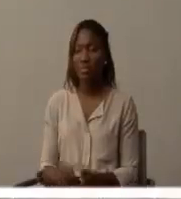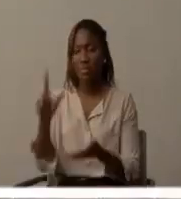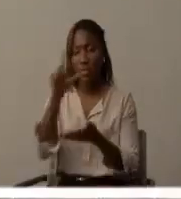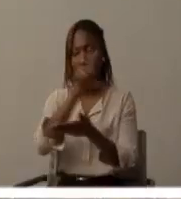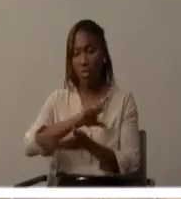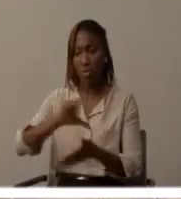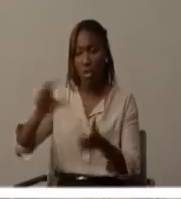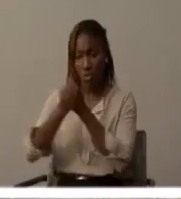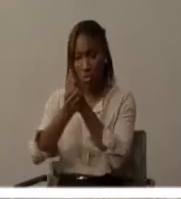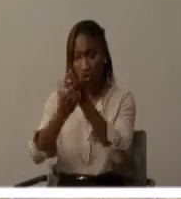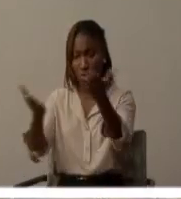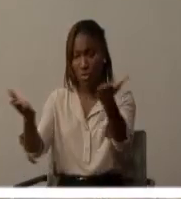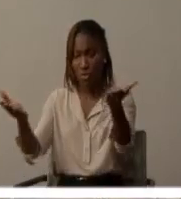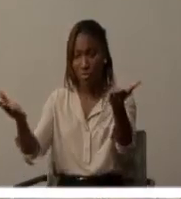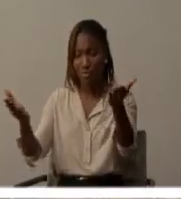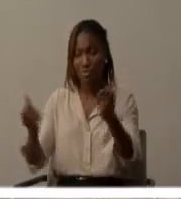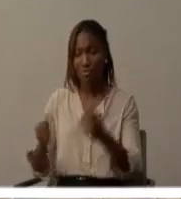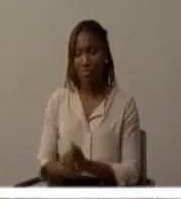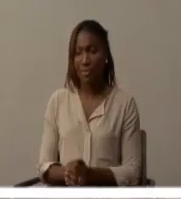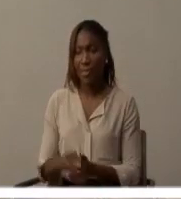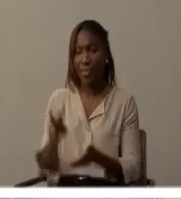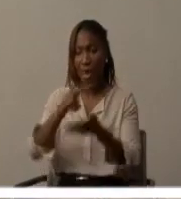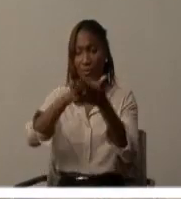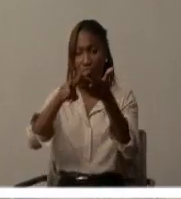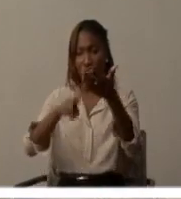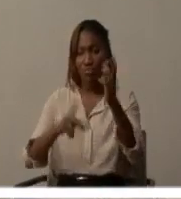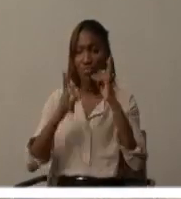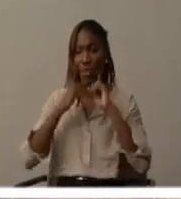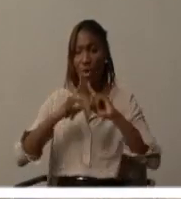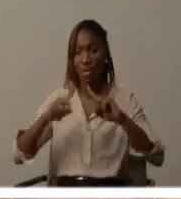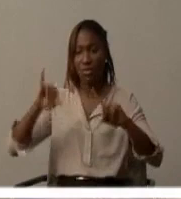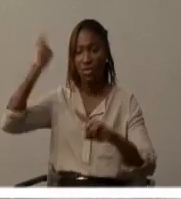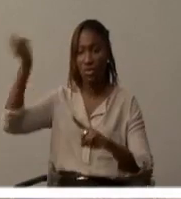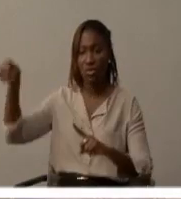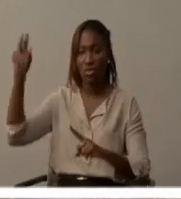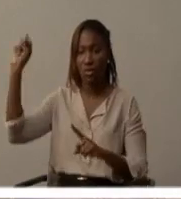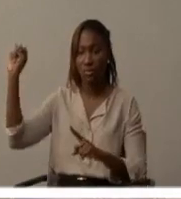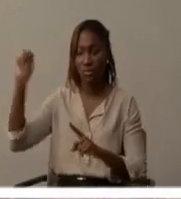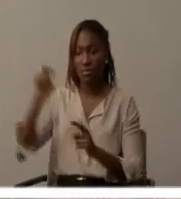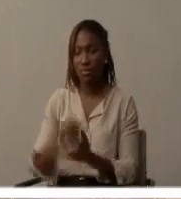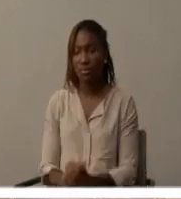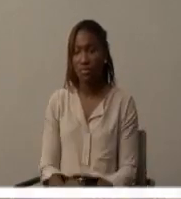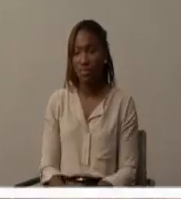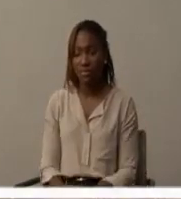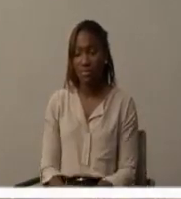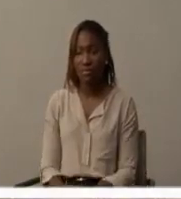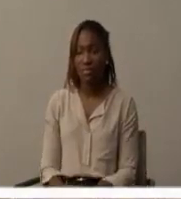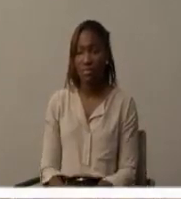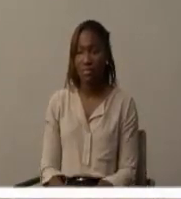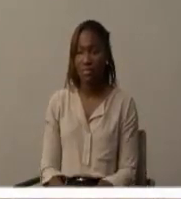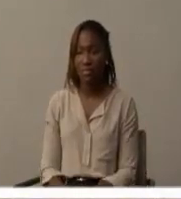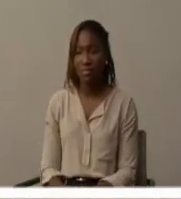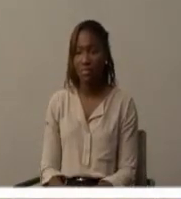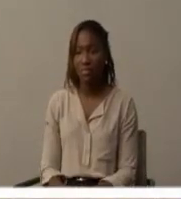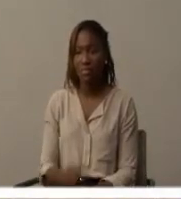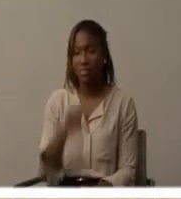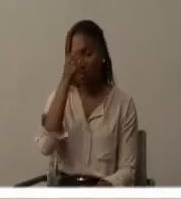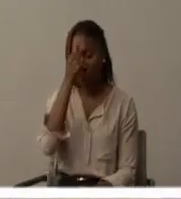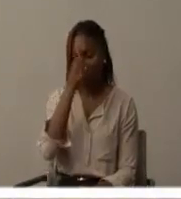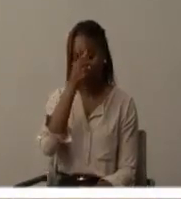The Lord be with you. And with your spirit. A reading from the Holy Gospel according to John. Glory to you, Lord.